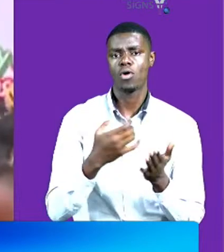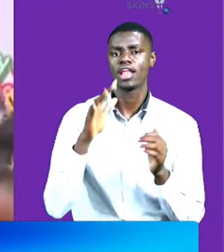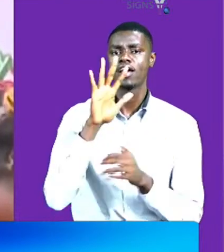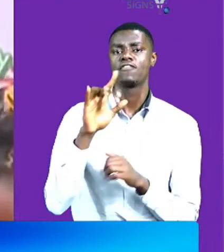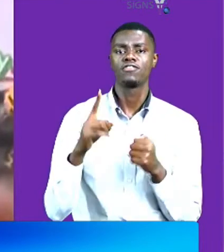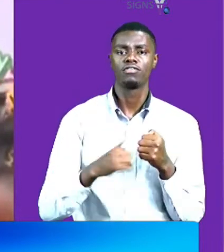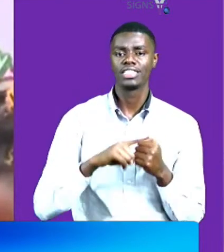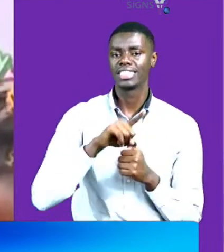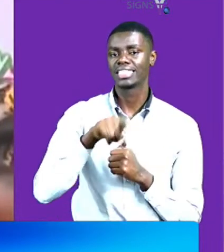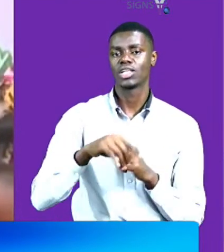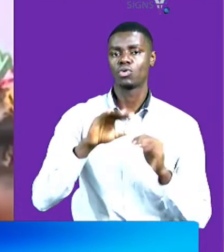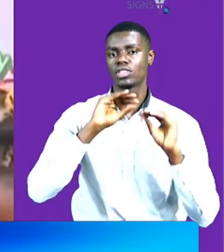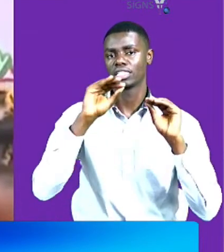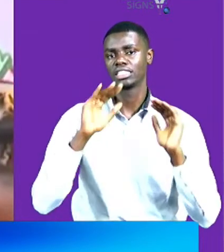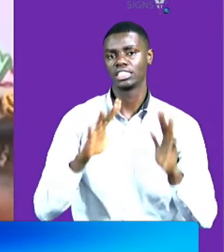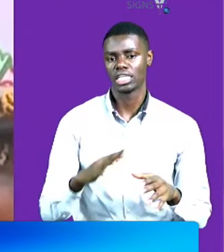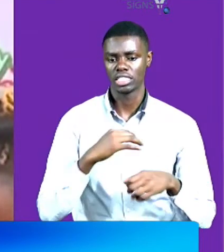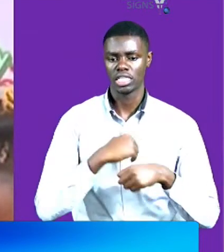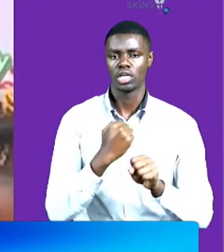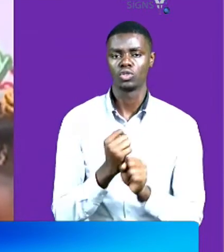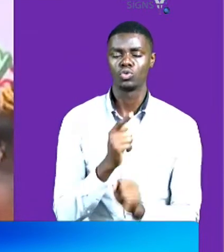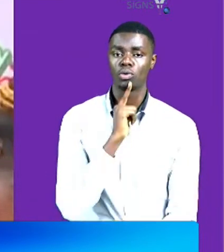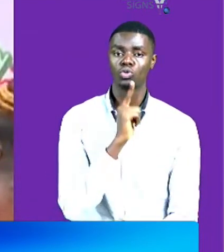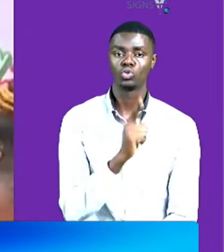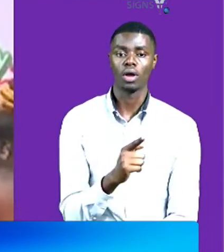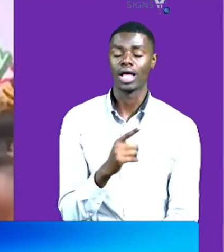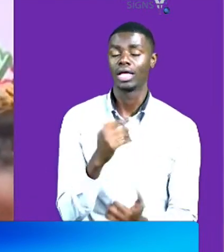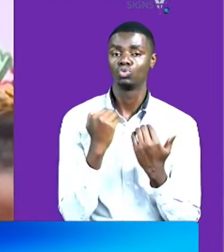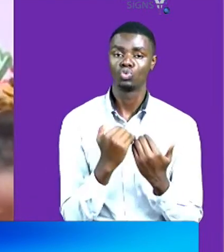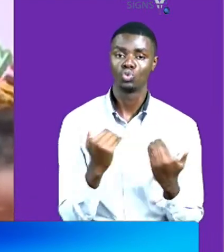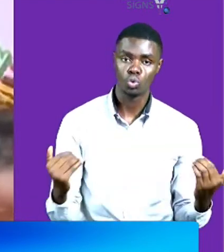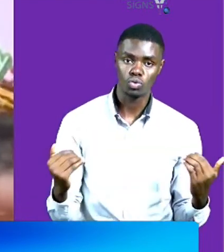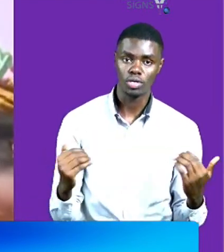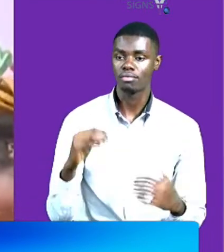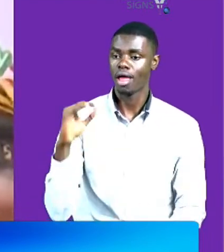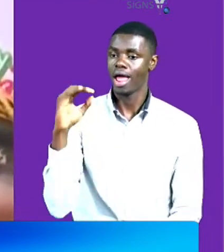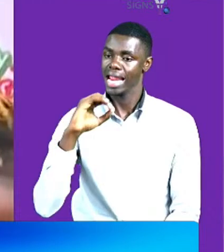56,000 teachers to make sure that the